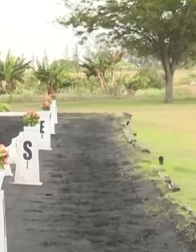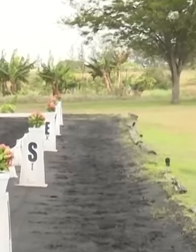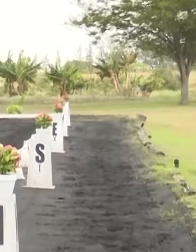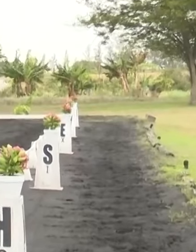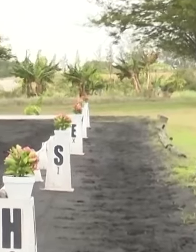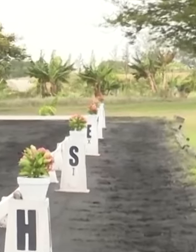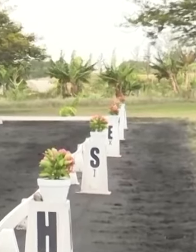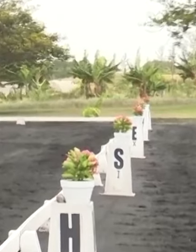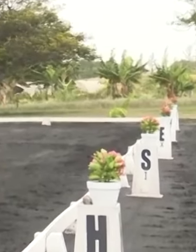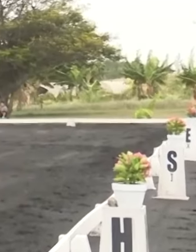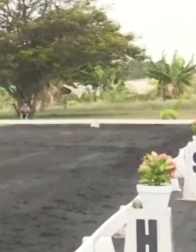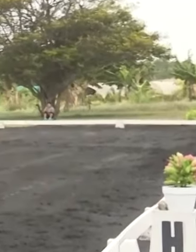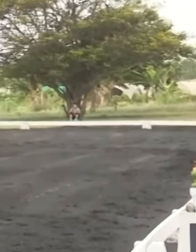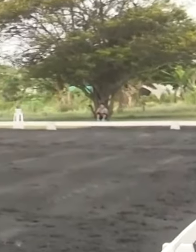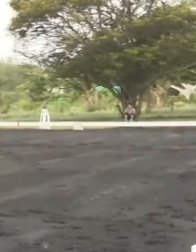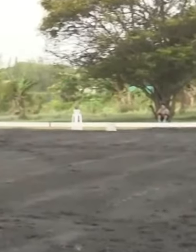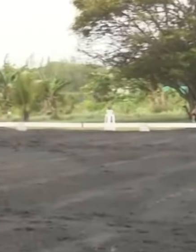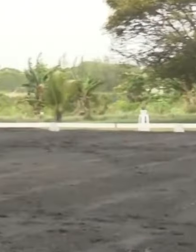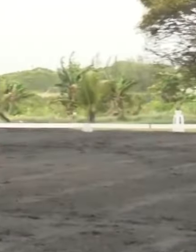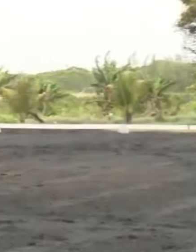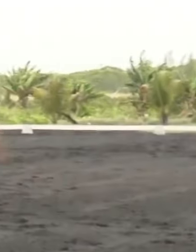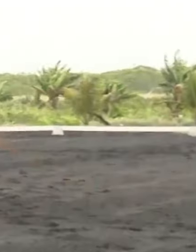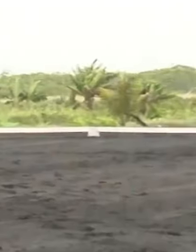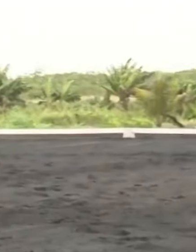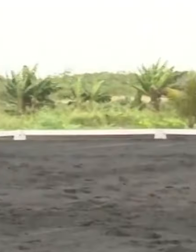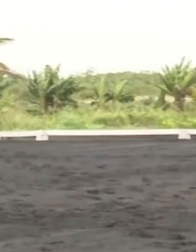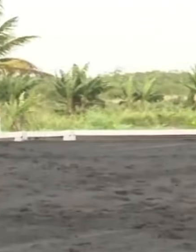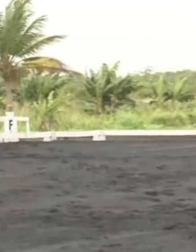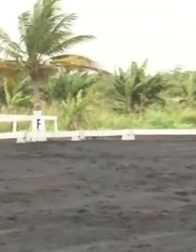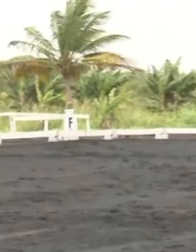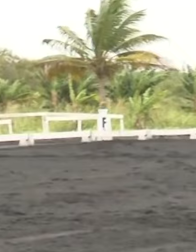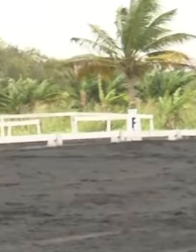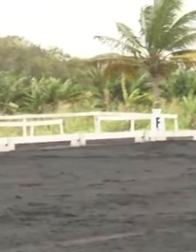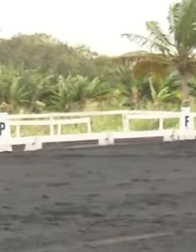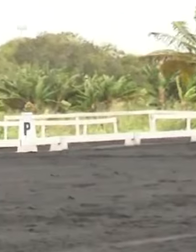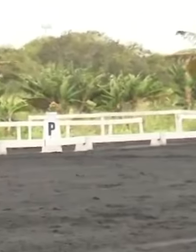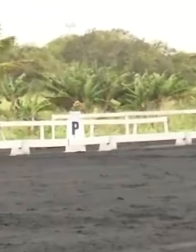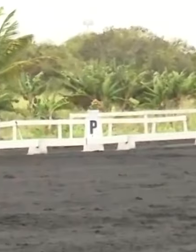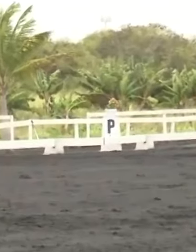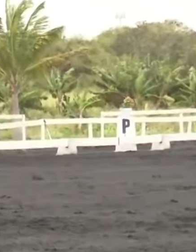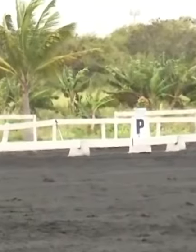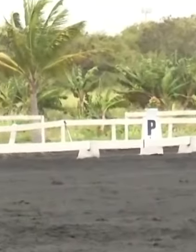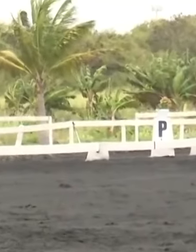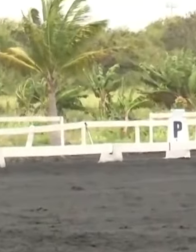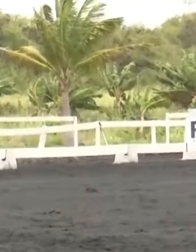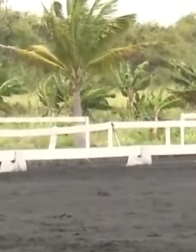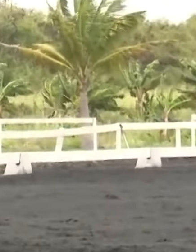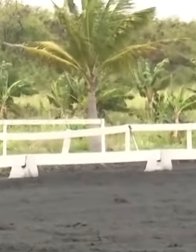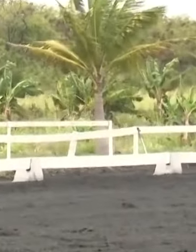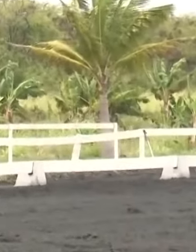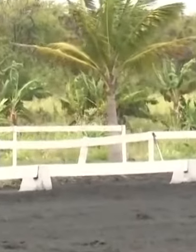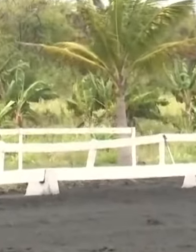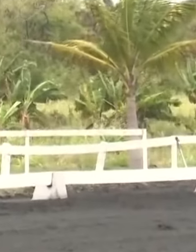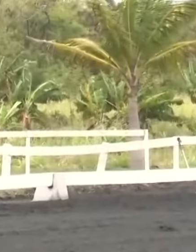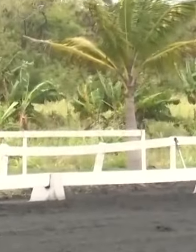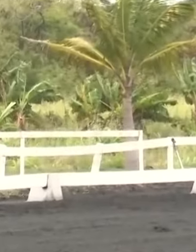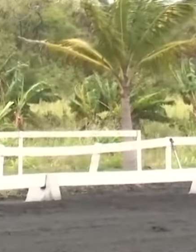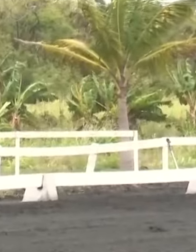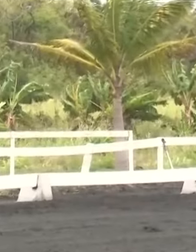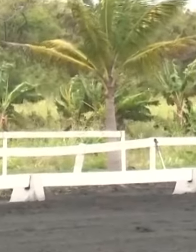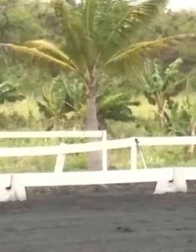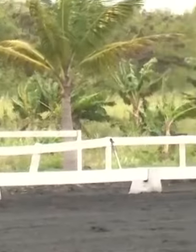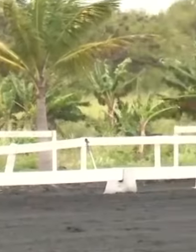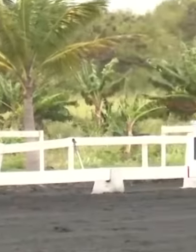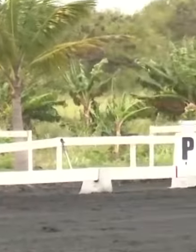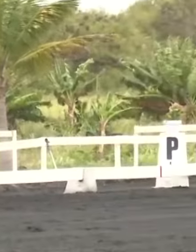of the challenge, with a dressage test followed by a derby course with jumping and cross-country fences. It will give local